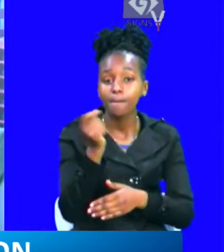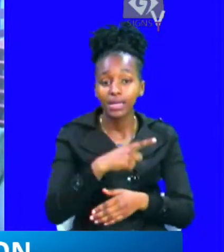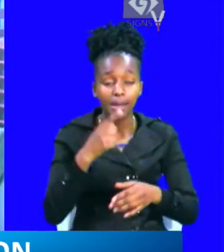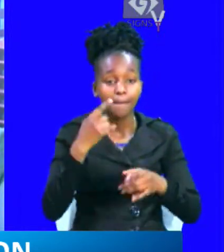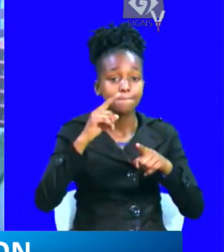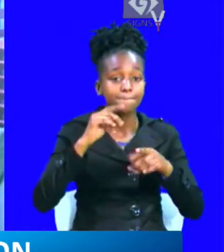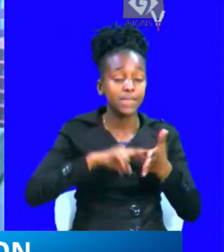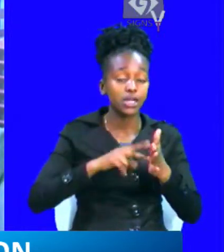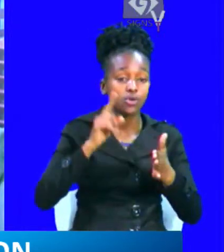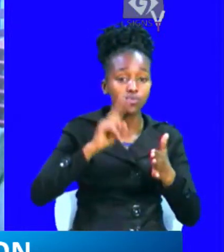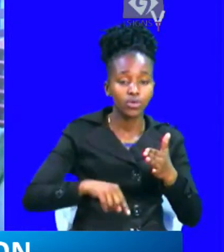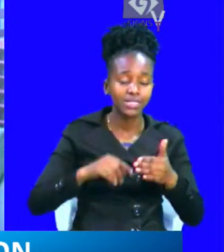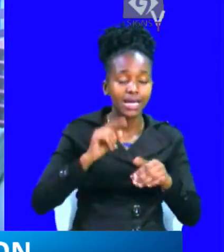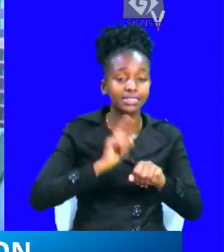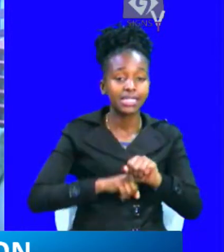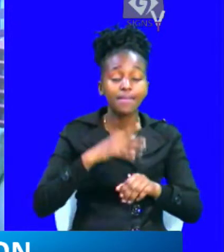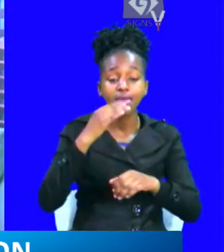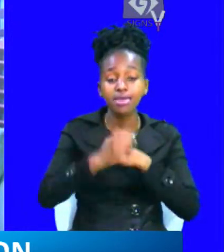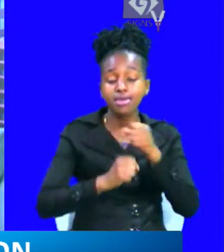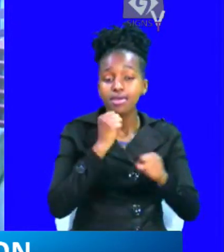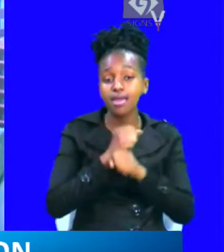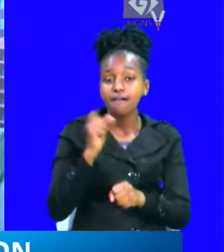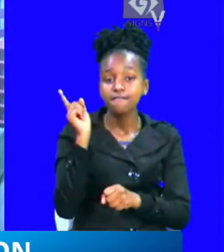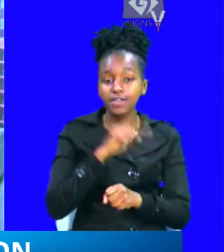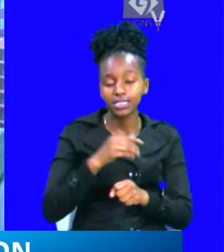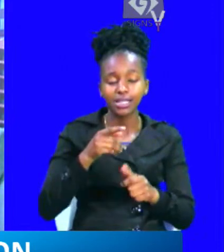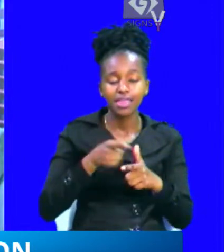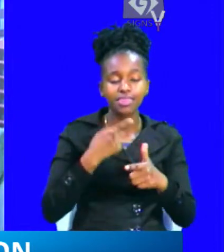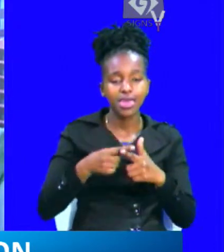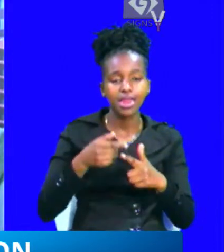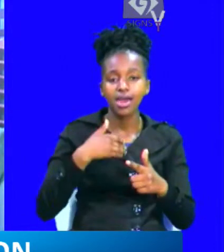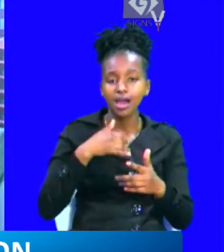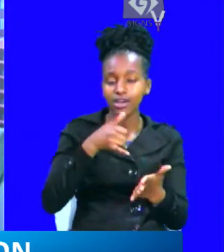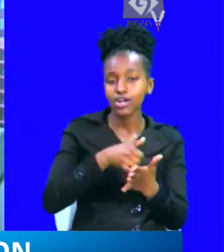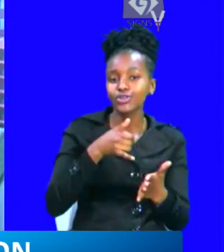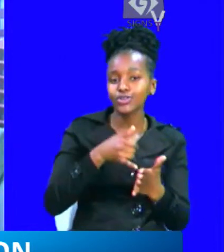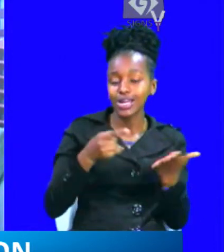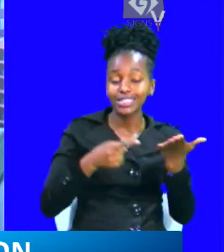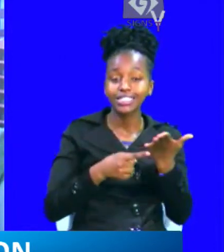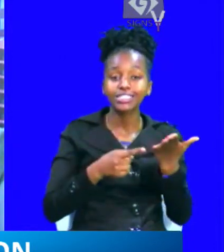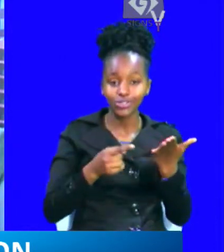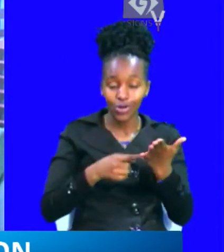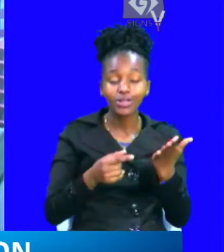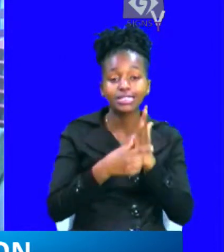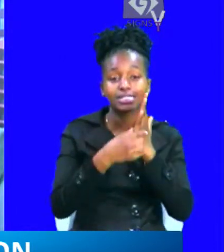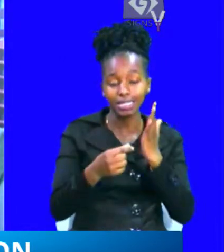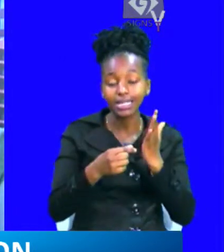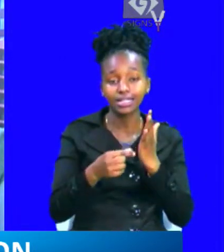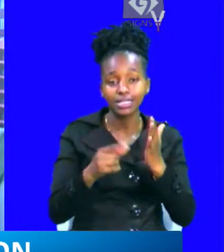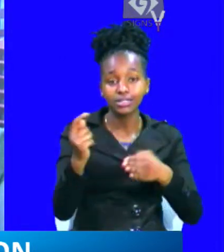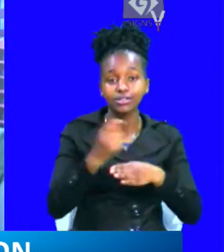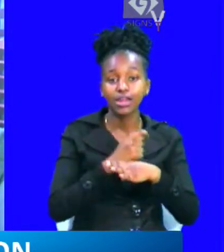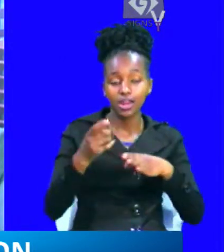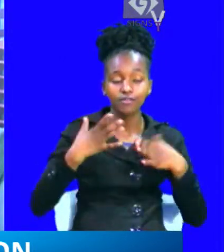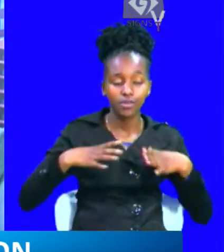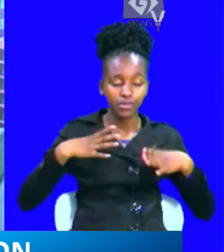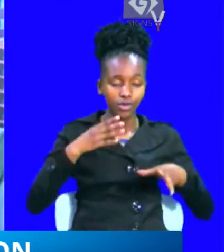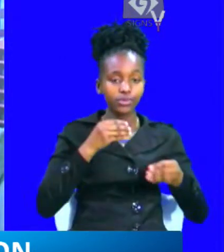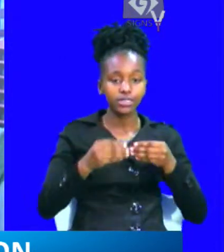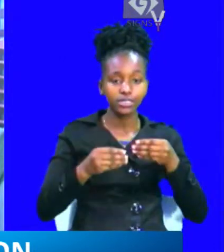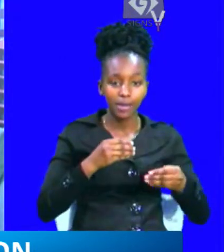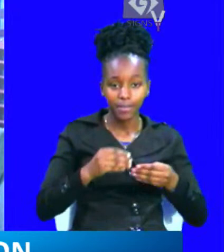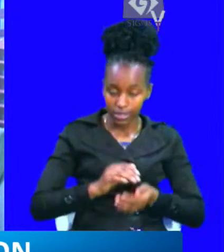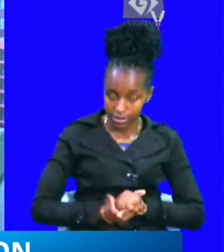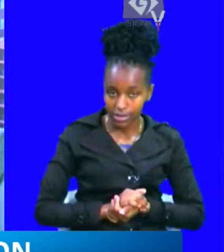the end of the year, we will have a very inclusive digital skills training for Yes. people living with disability. So that is